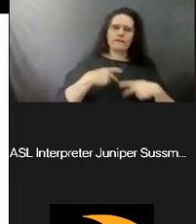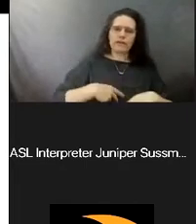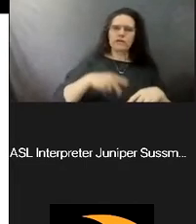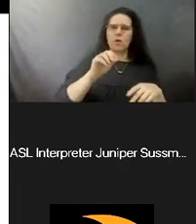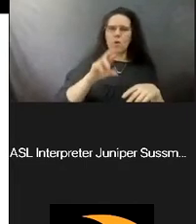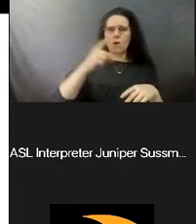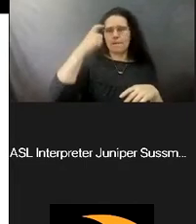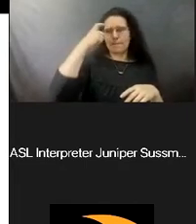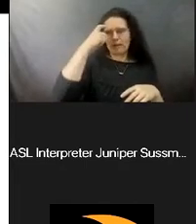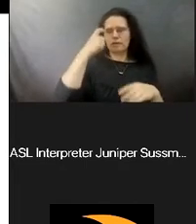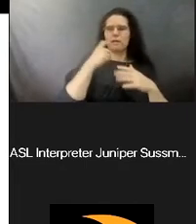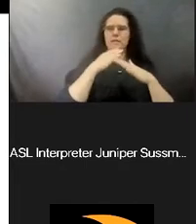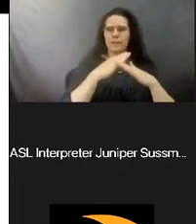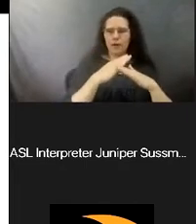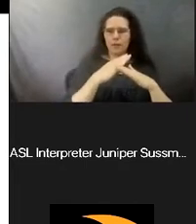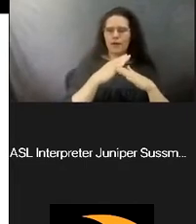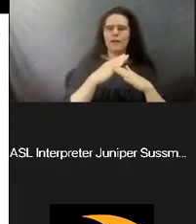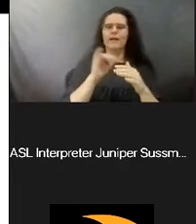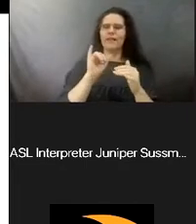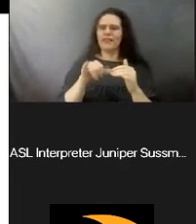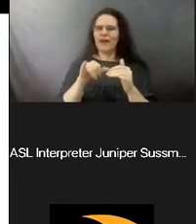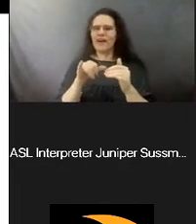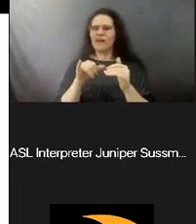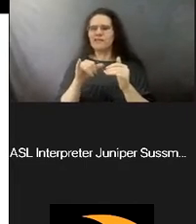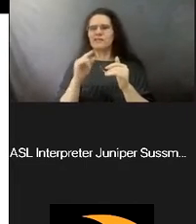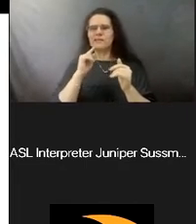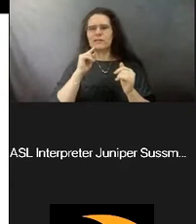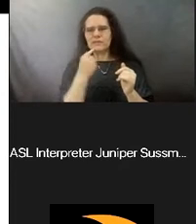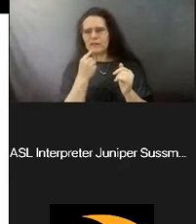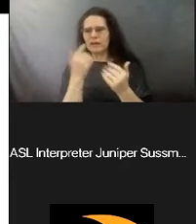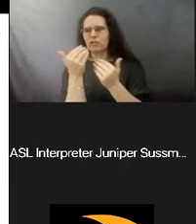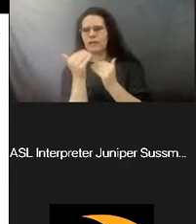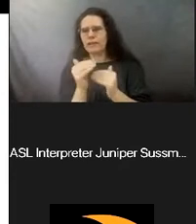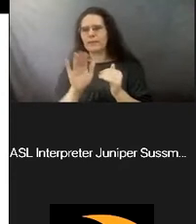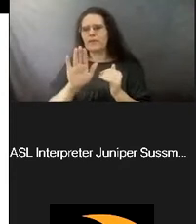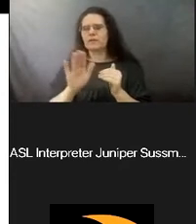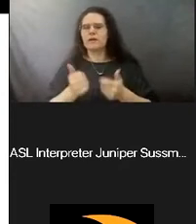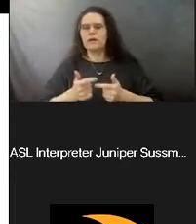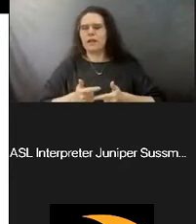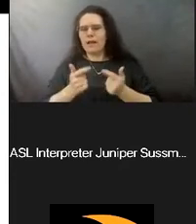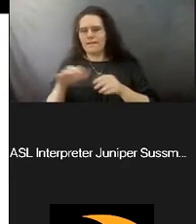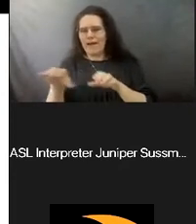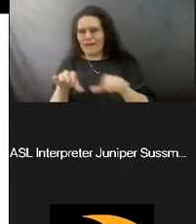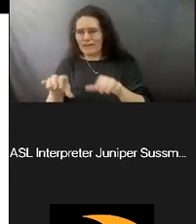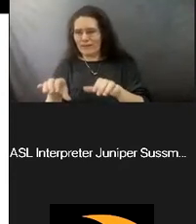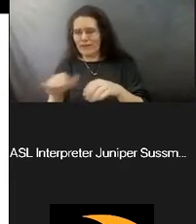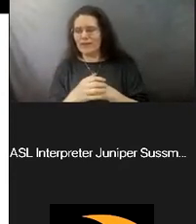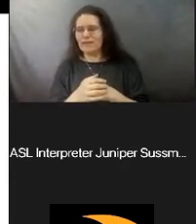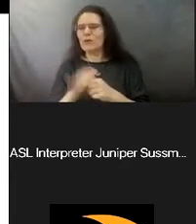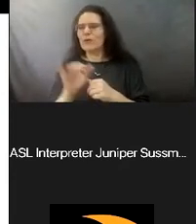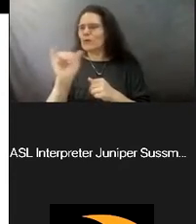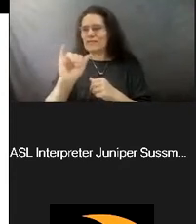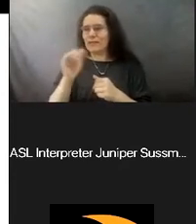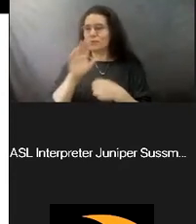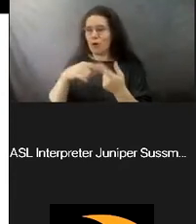more major life activities. If you joined us for the first webinar 2 weeks ago, we covered this concept in a little bit more